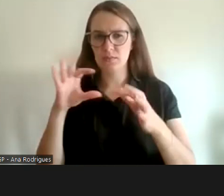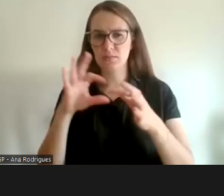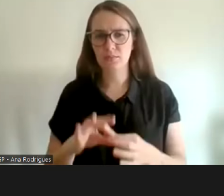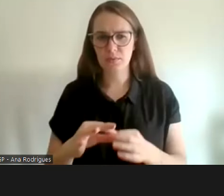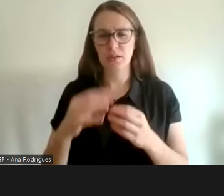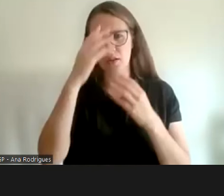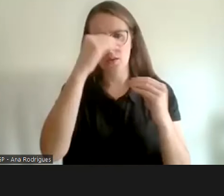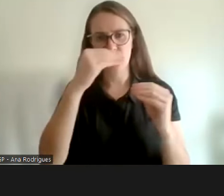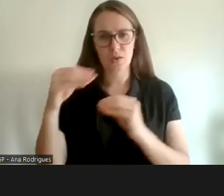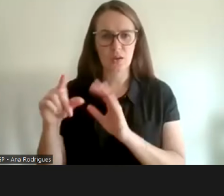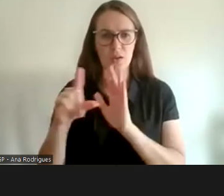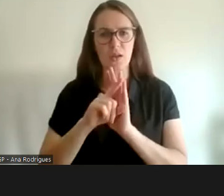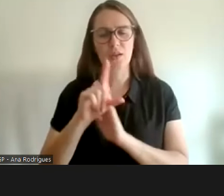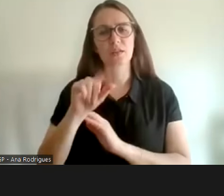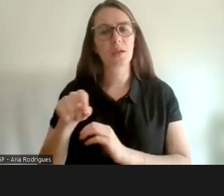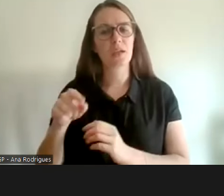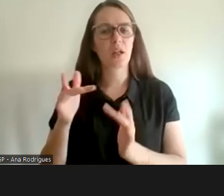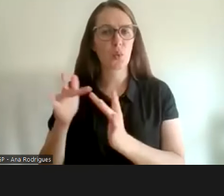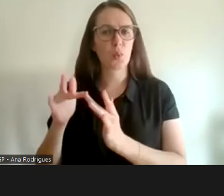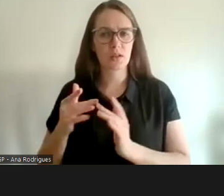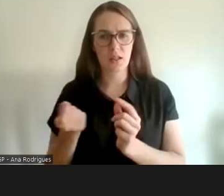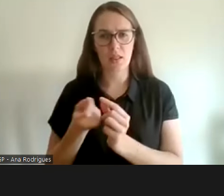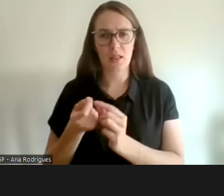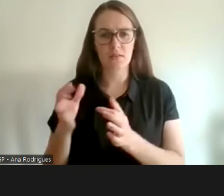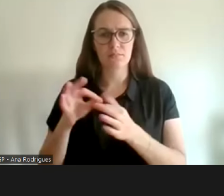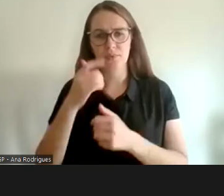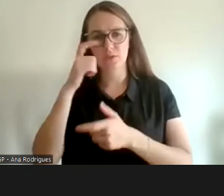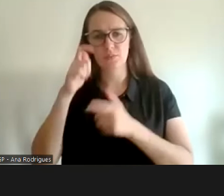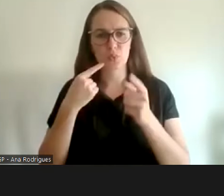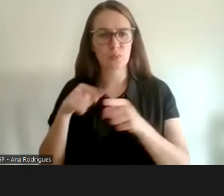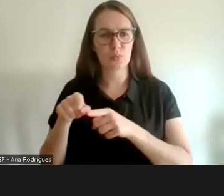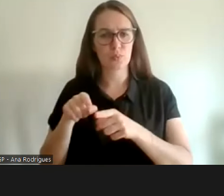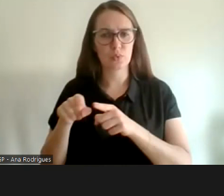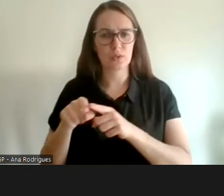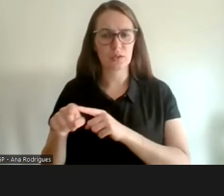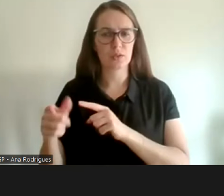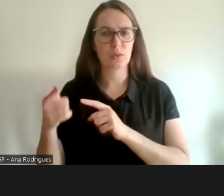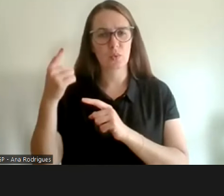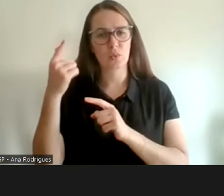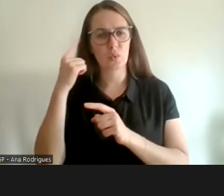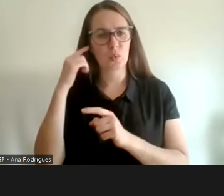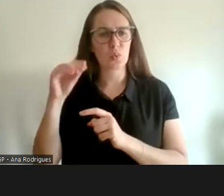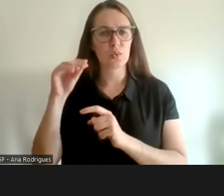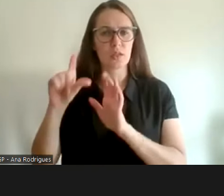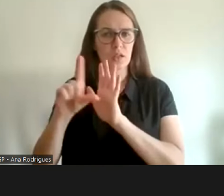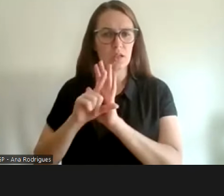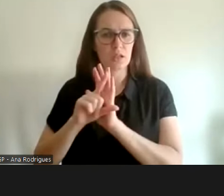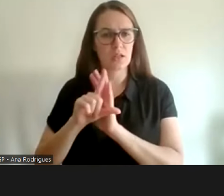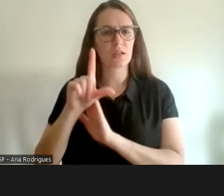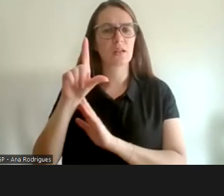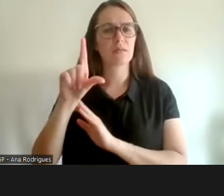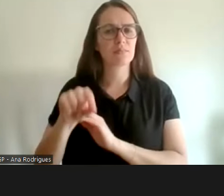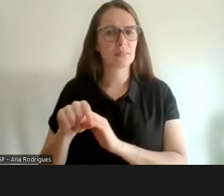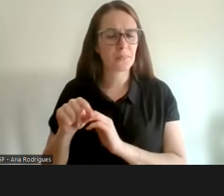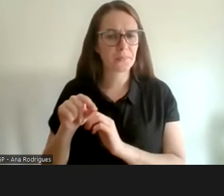but not least, he is in close contact with the chair of the Colleague Council for Legal Redress in Student Affairs during the